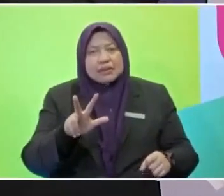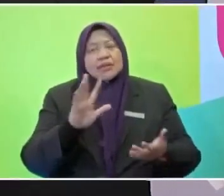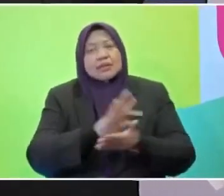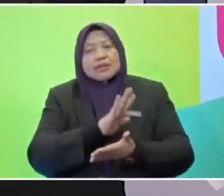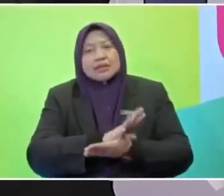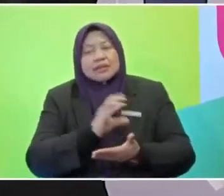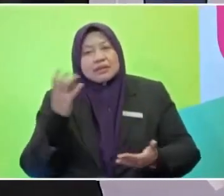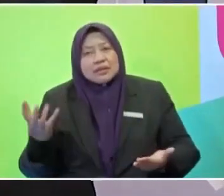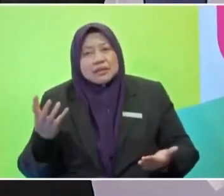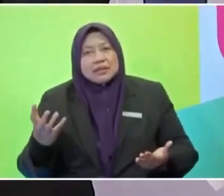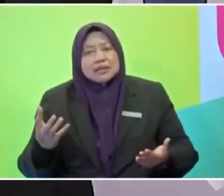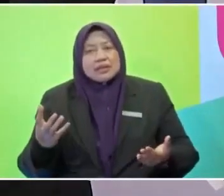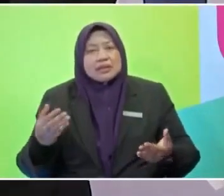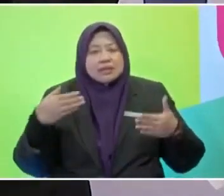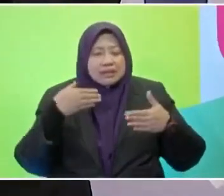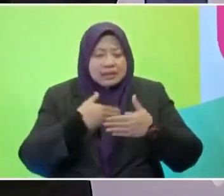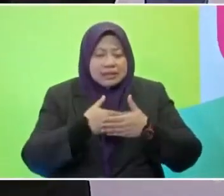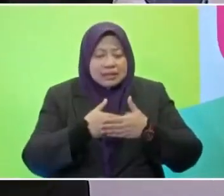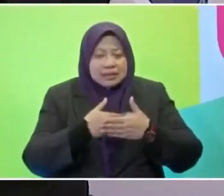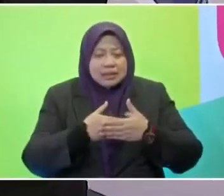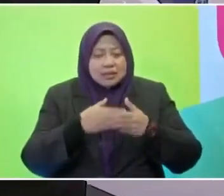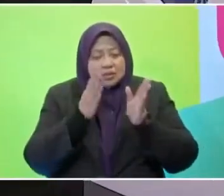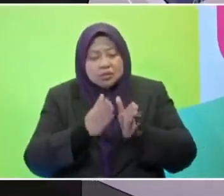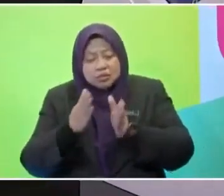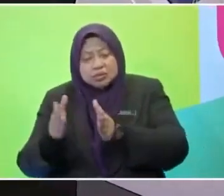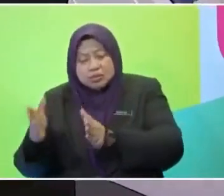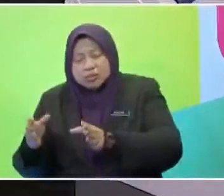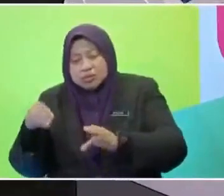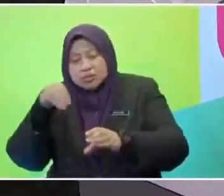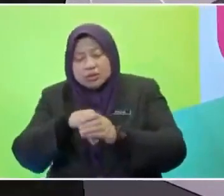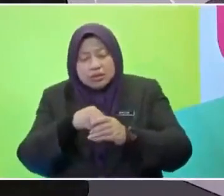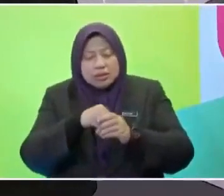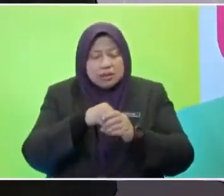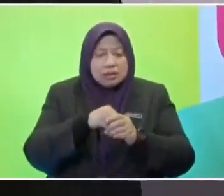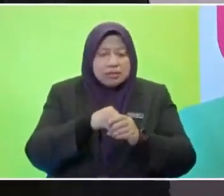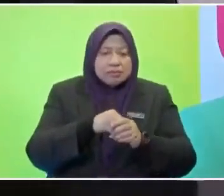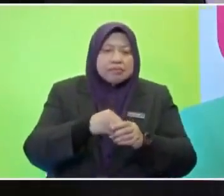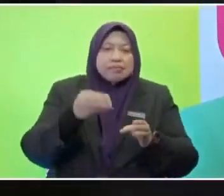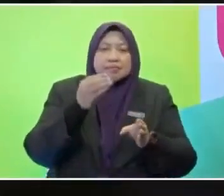cardboards aligned mm-hmm. to each other. Okay. Okay, so the first one will be here. Mm-hmm.